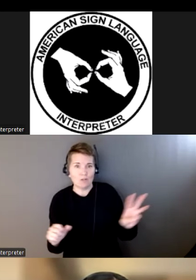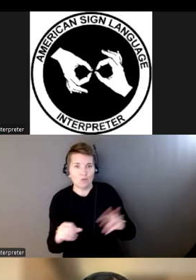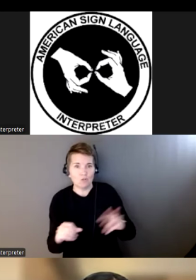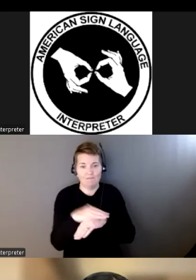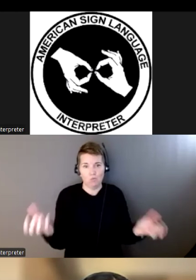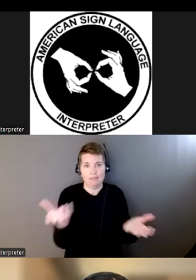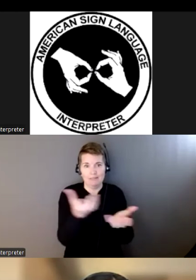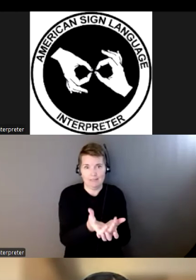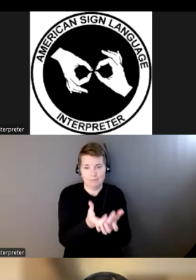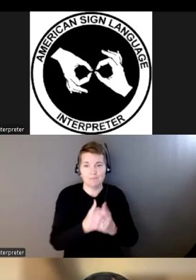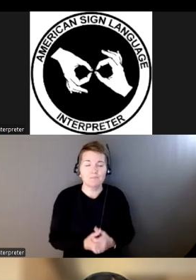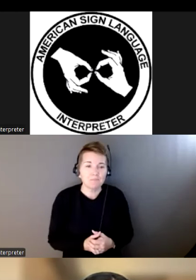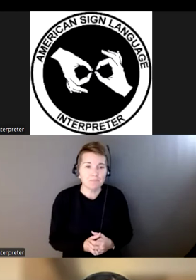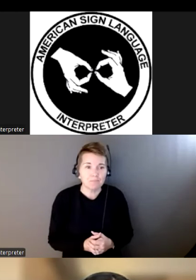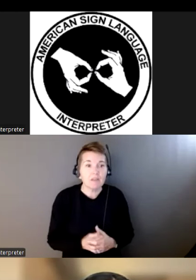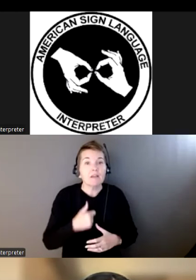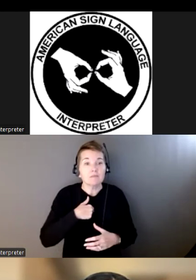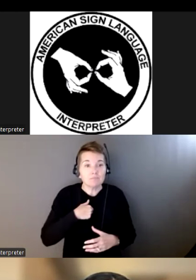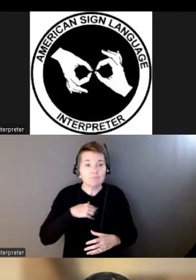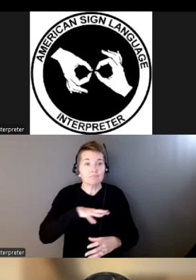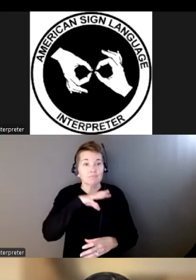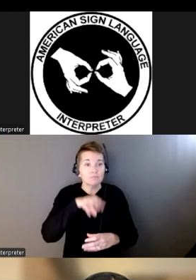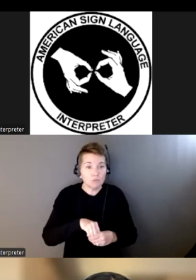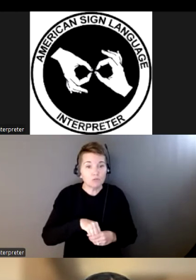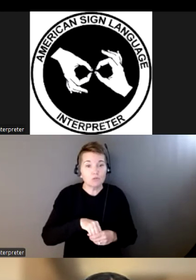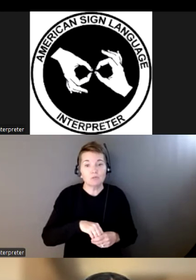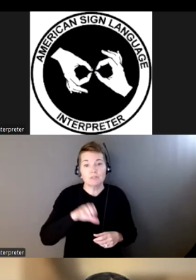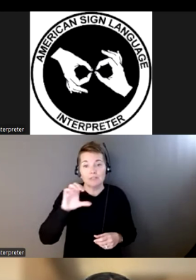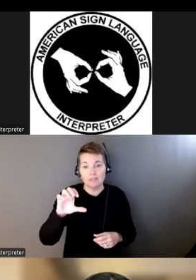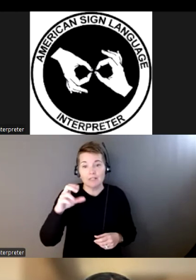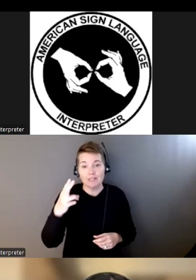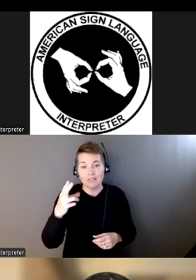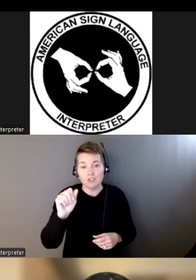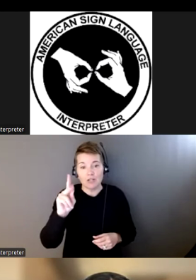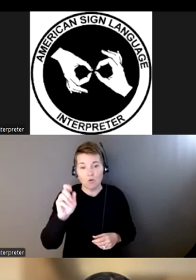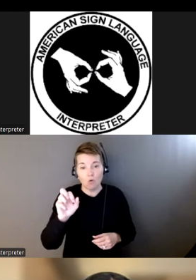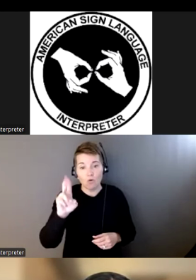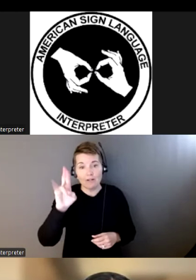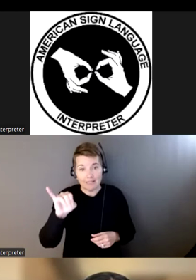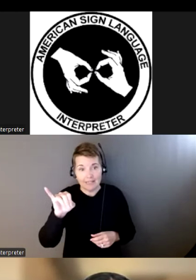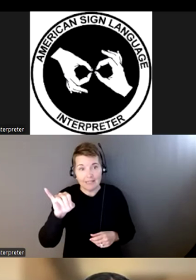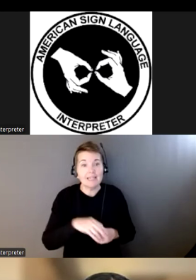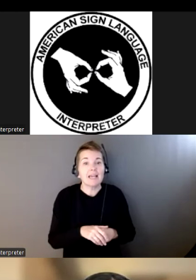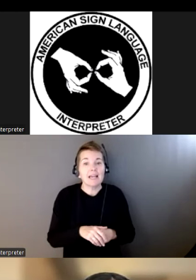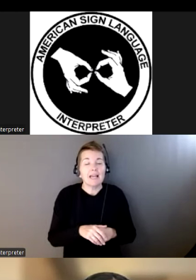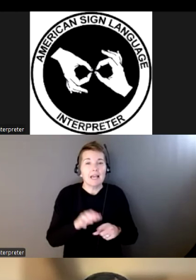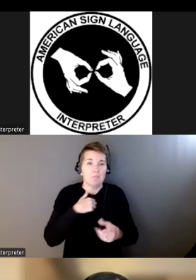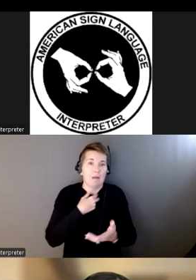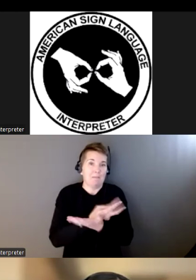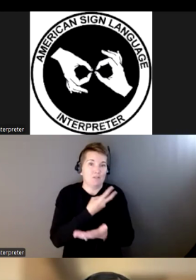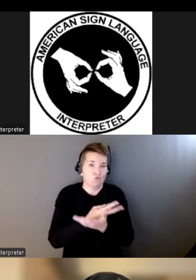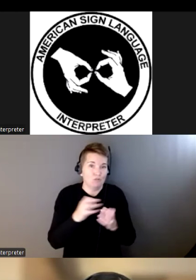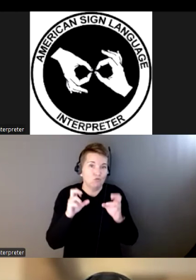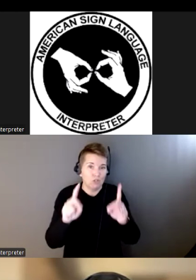I incorporated Chekori as a framework for my master's thesis in art education in